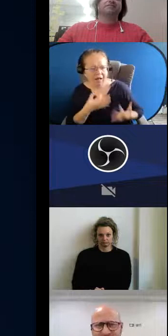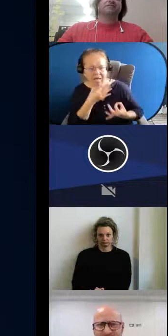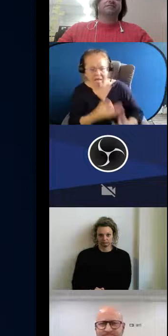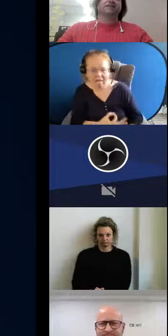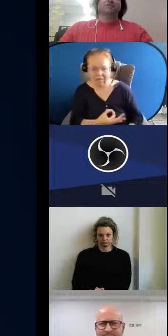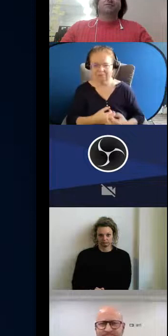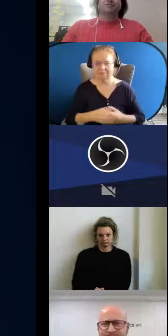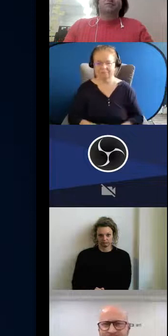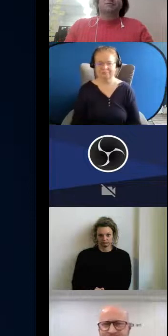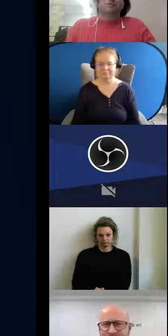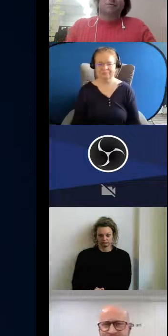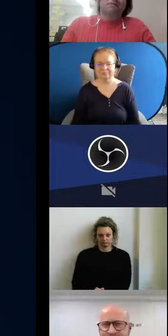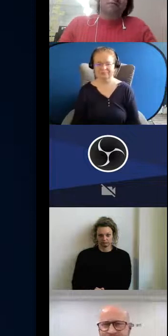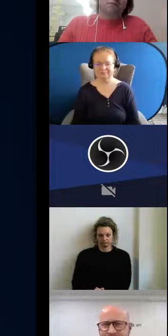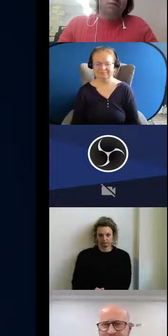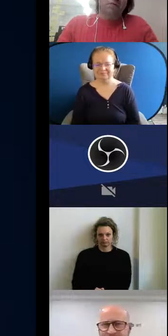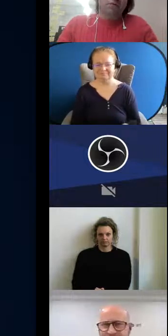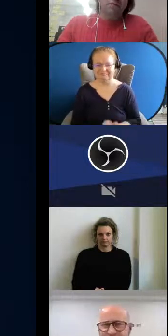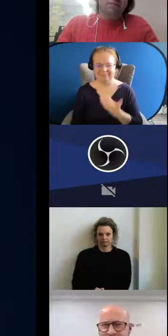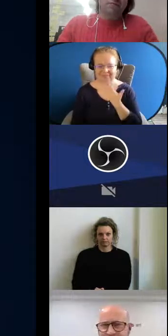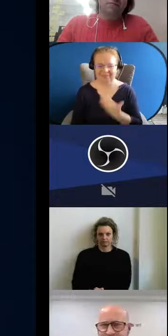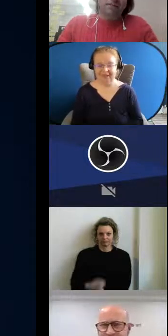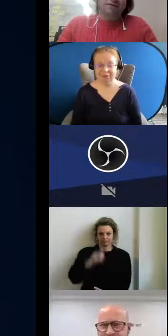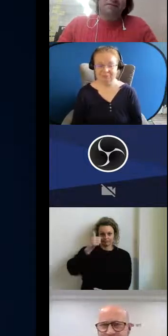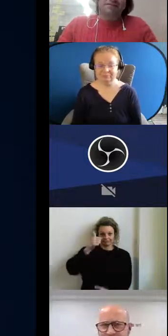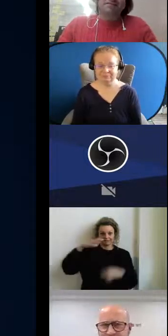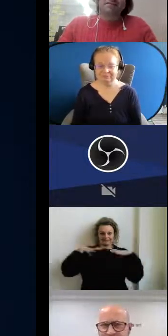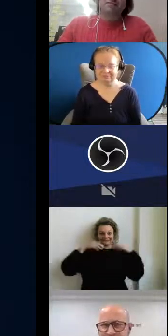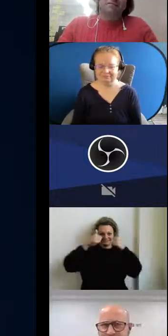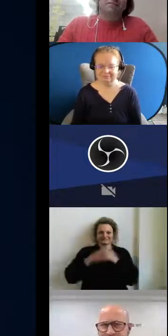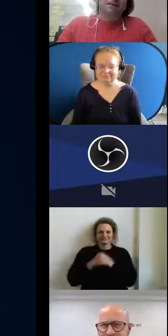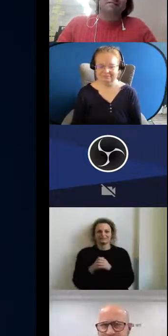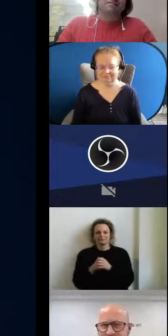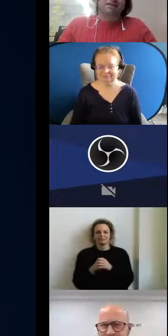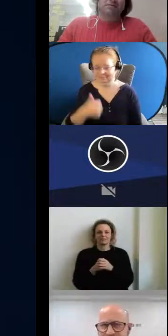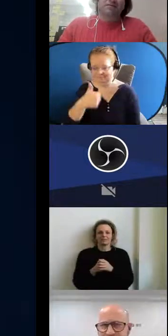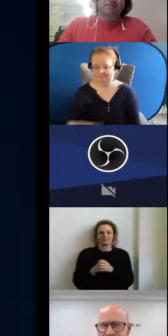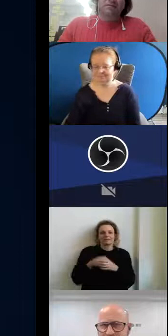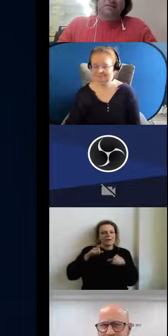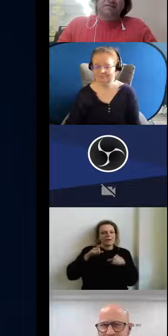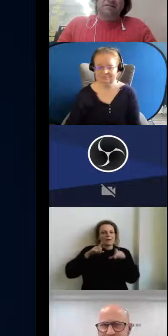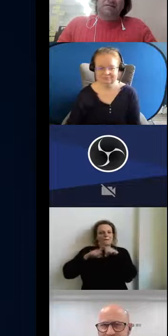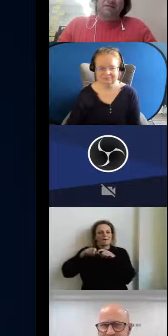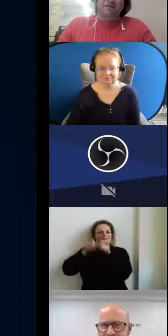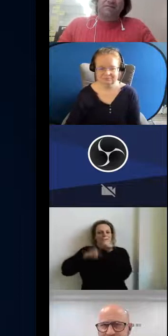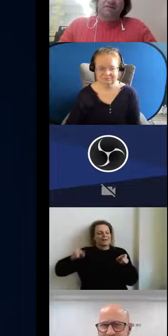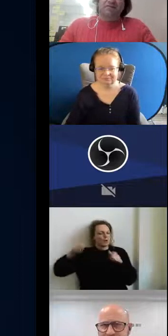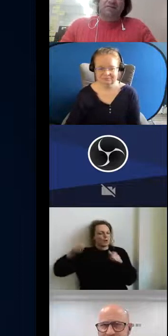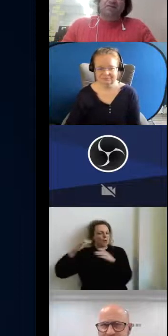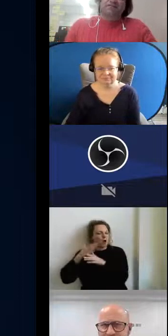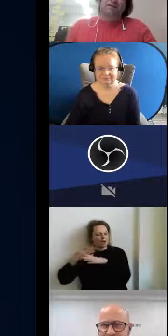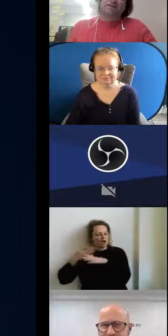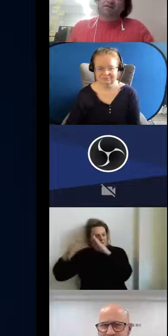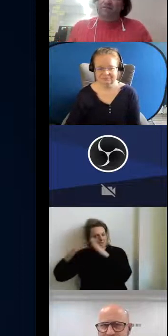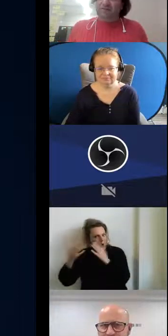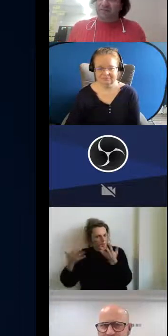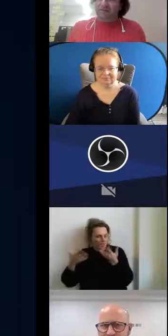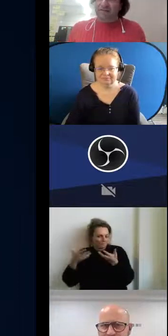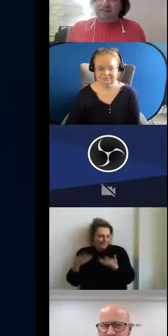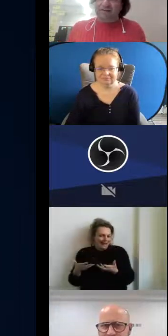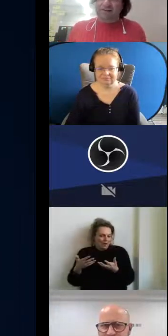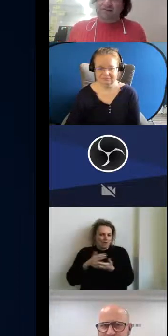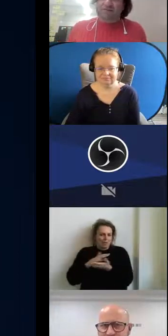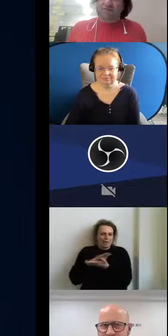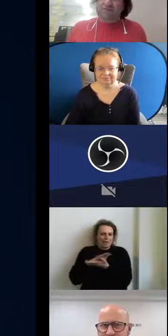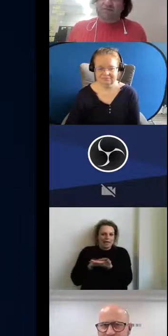Eddie, the fact that most people sort of work from home nowadays, there's more chance that you would dictate. You know, being a keyboard